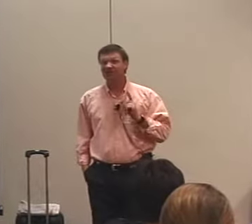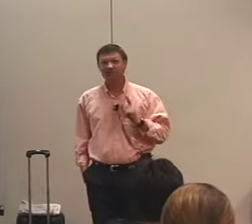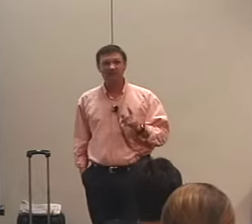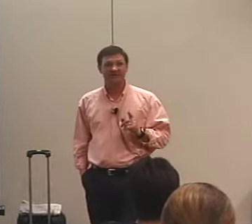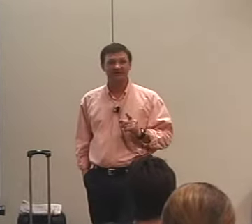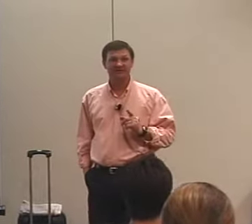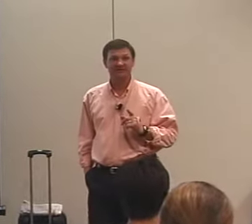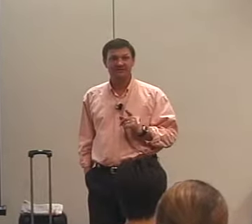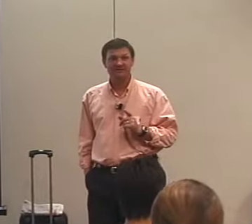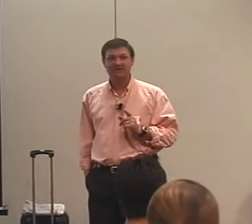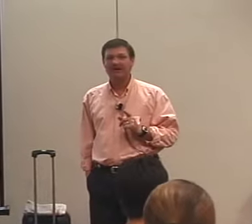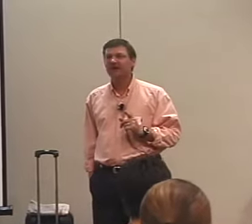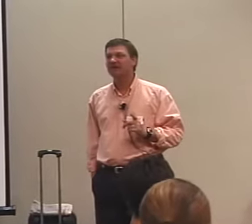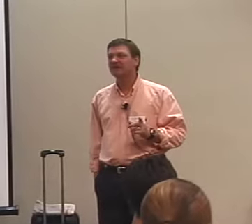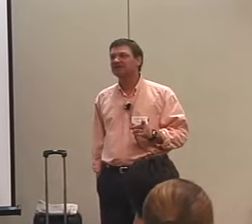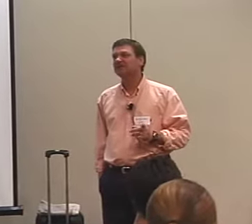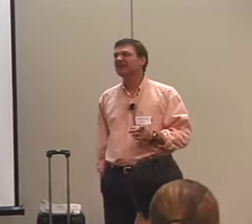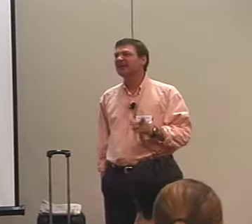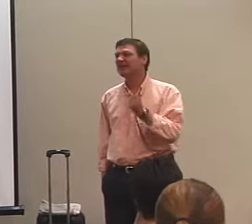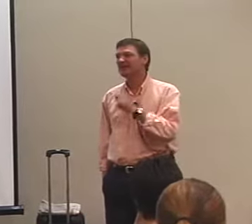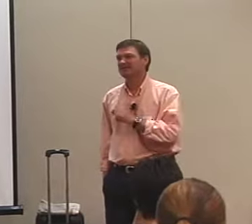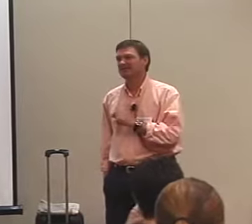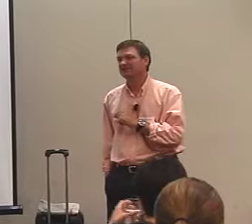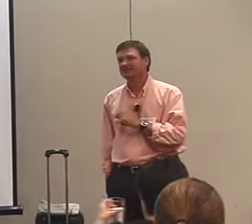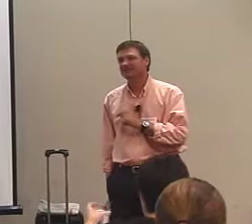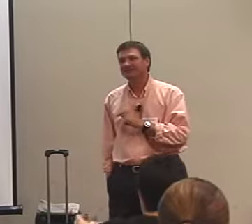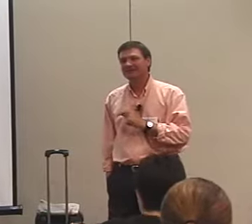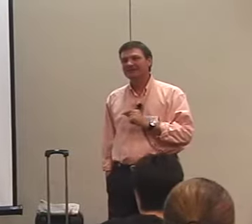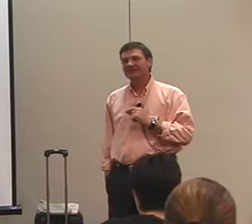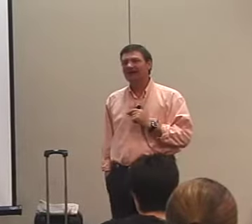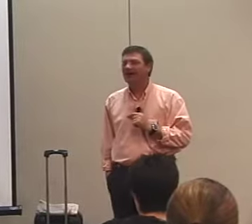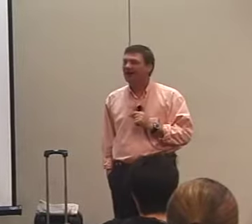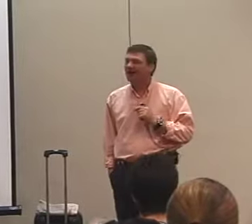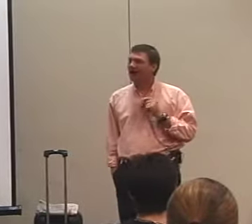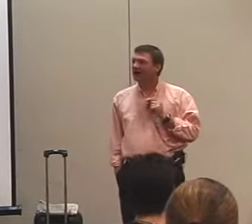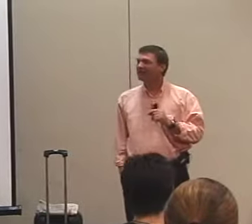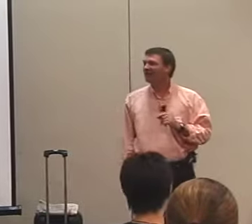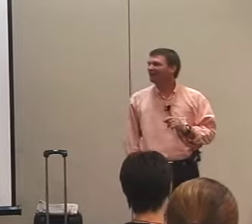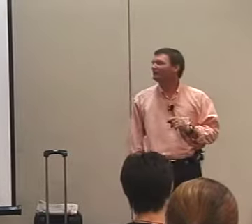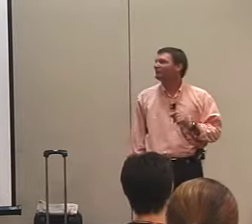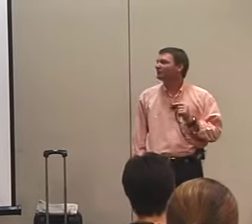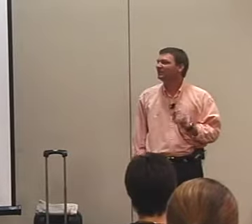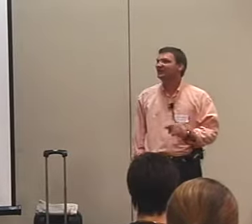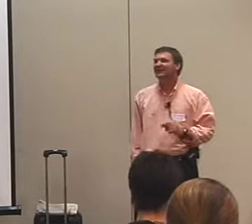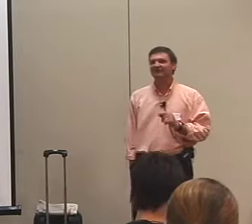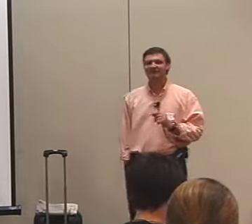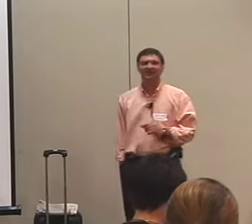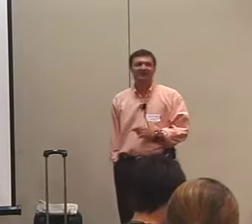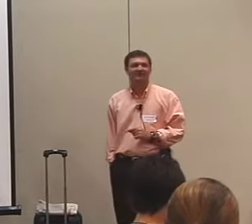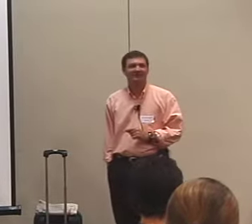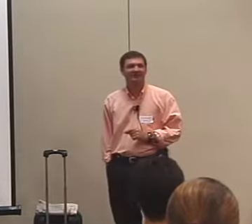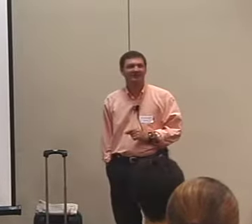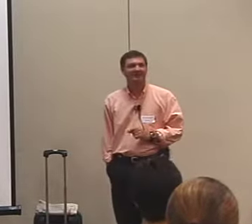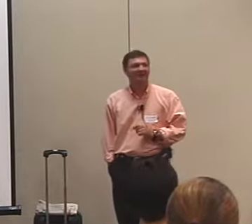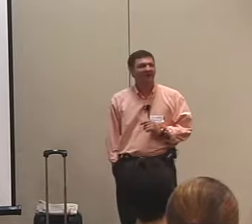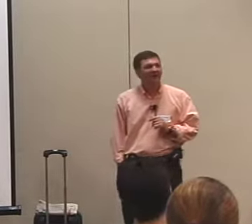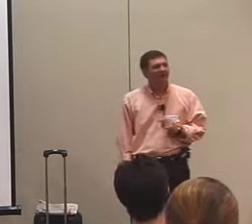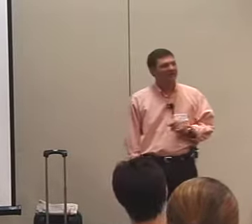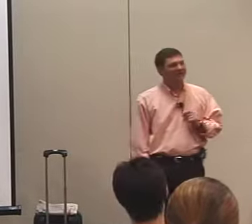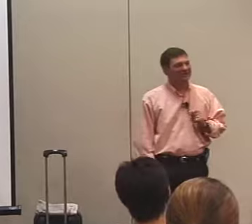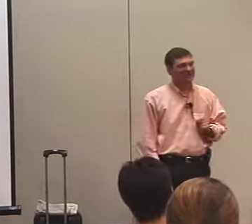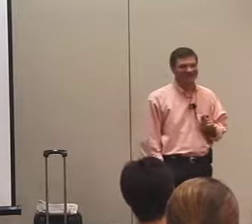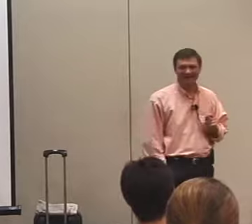she do it? And we've answered yes. I'm not completely convinced